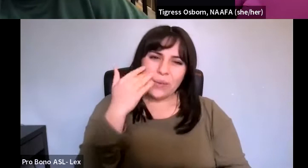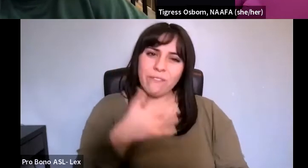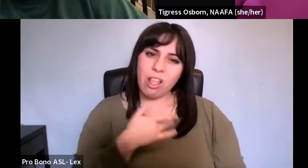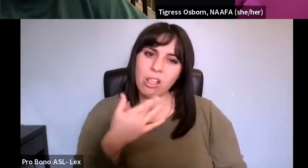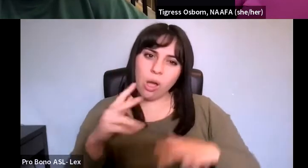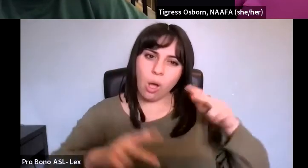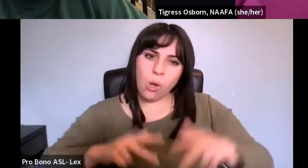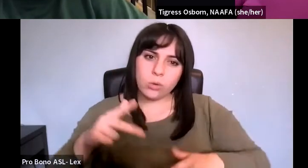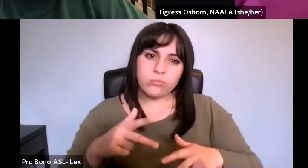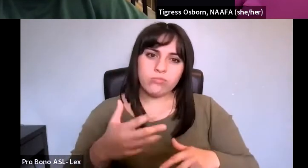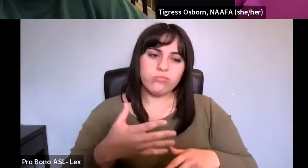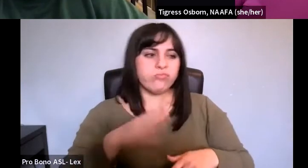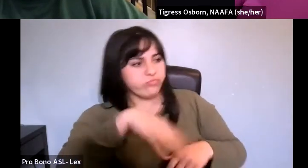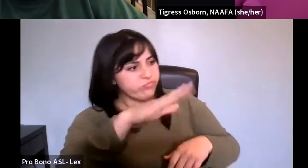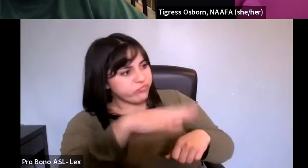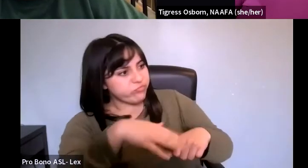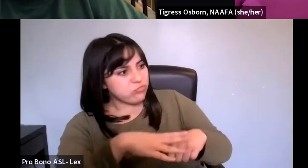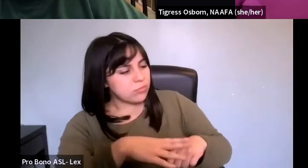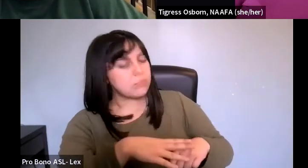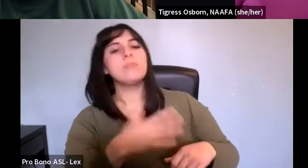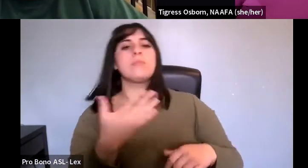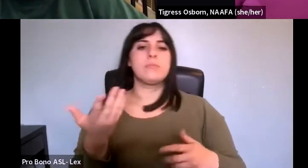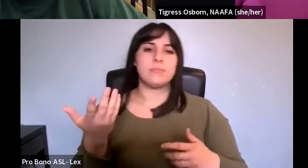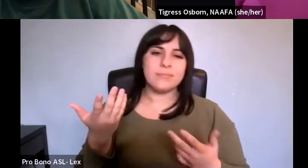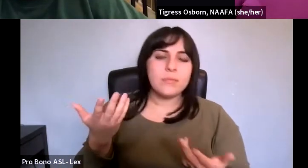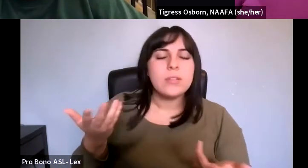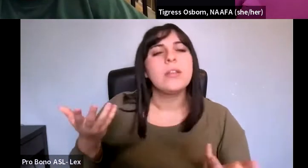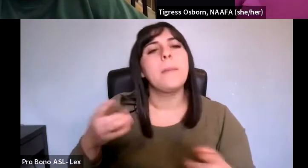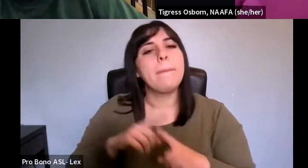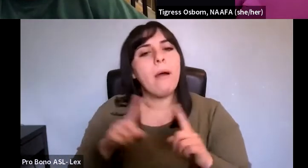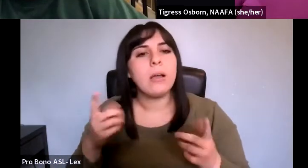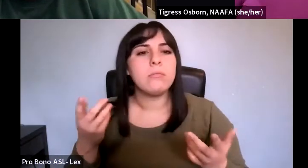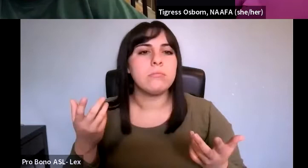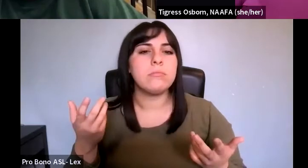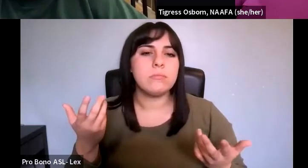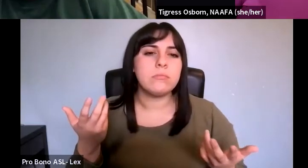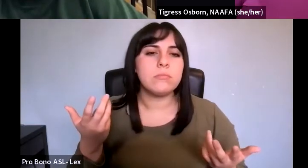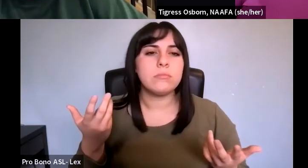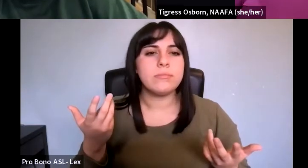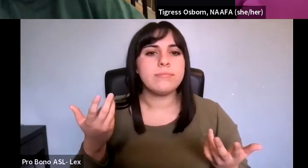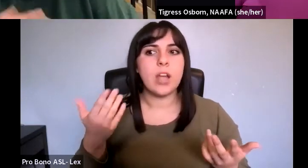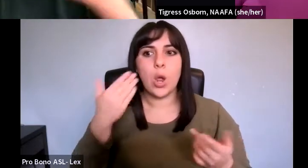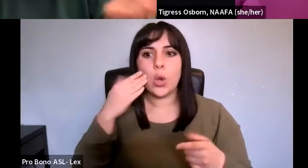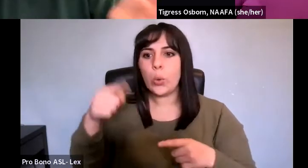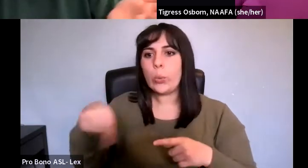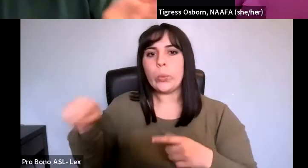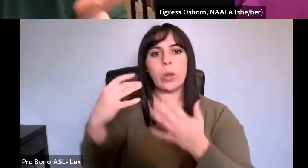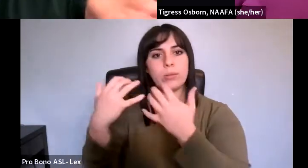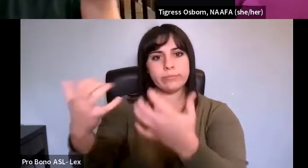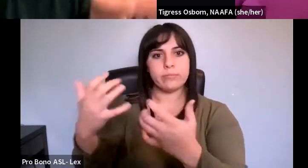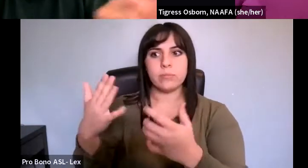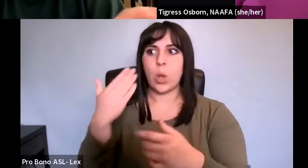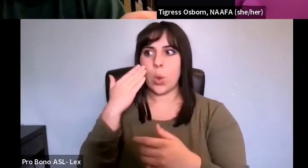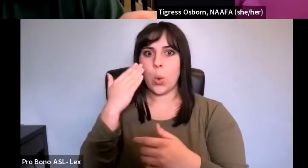people in, but I know that there are people watching this who know a lot more than me. And I just want to make it very clear that